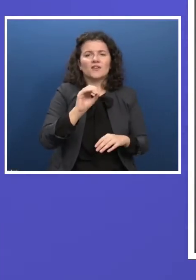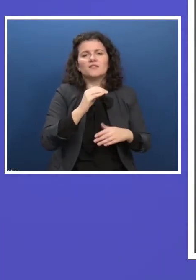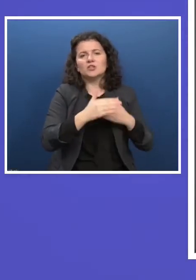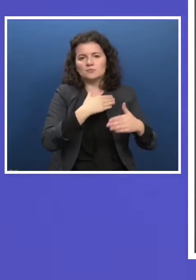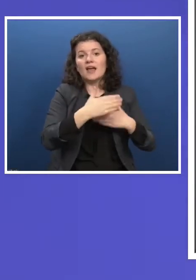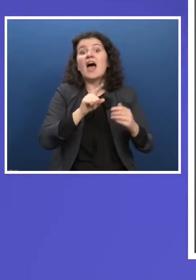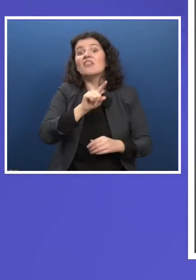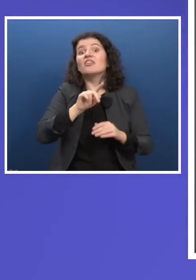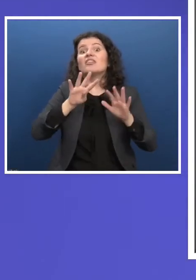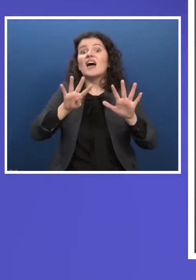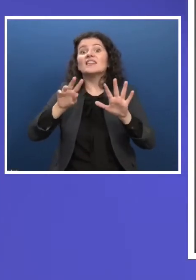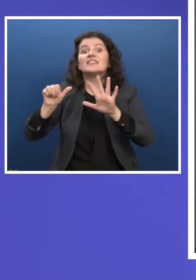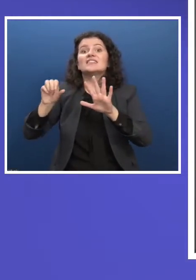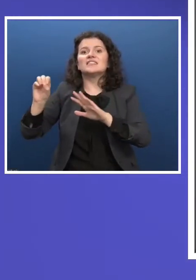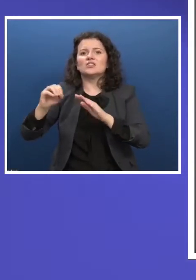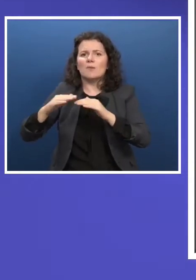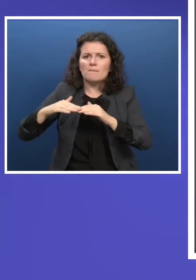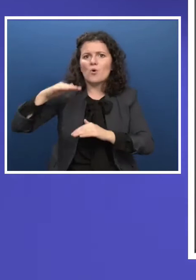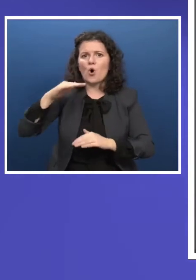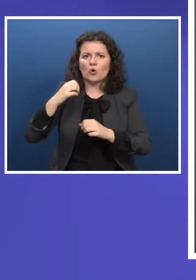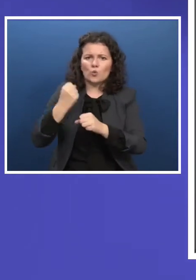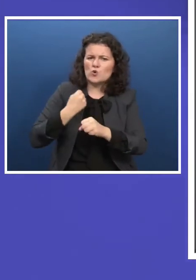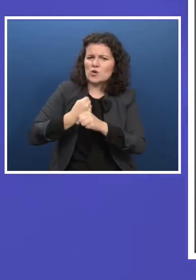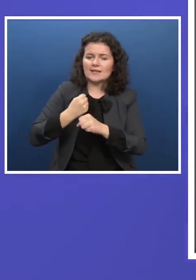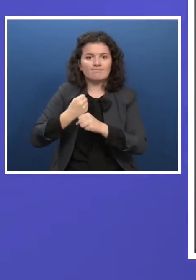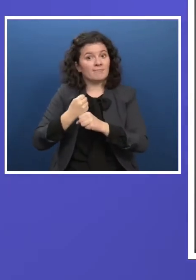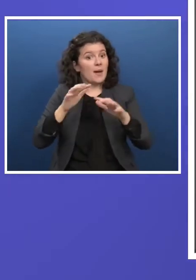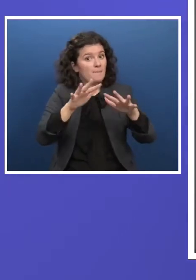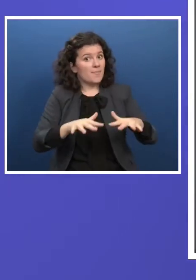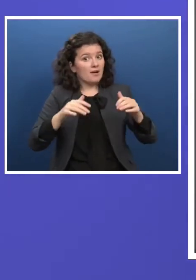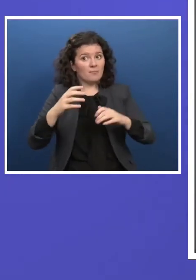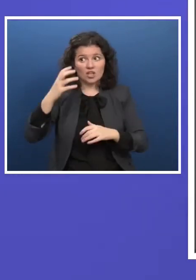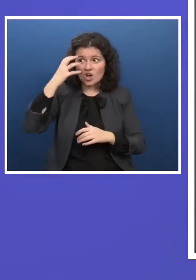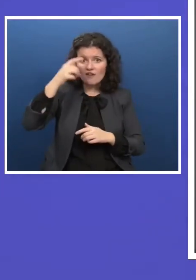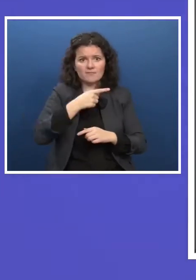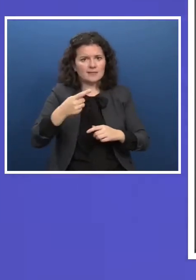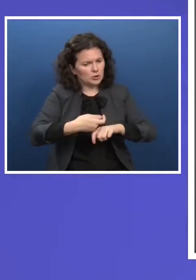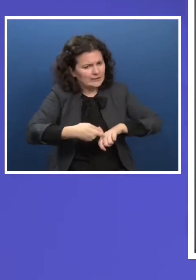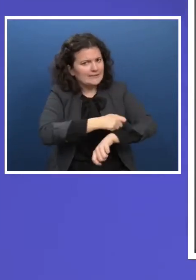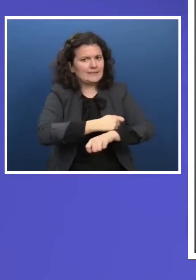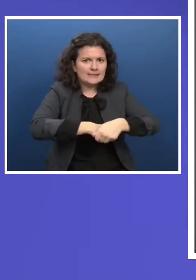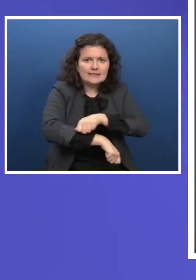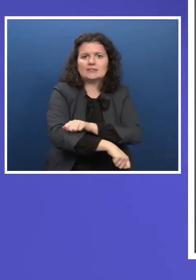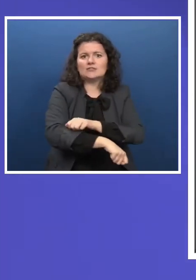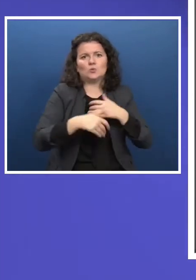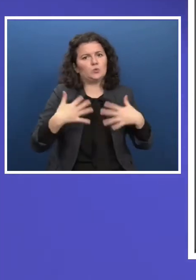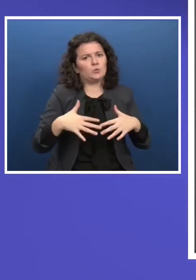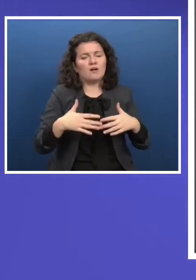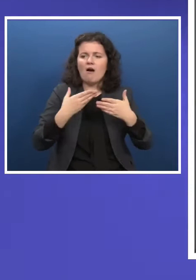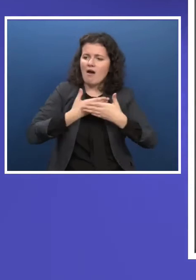from parliament and government then to try to have everyone's